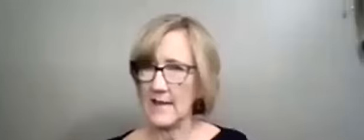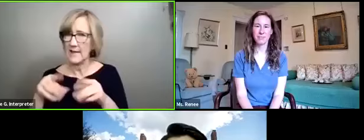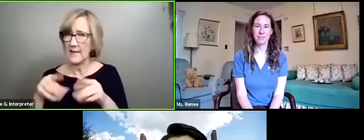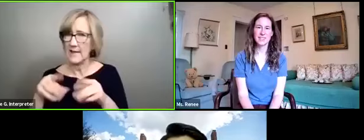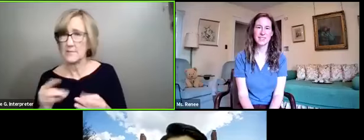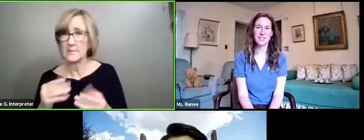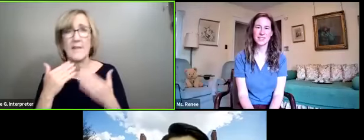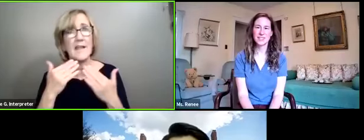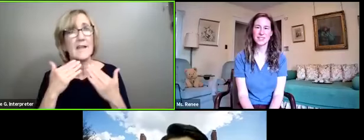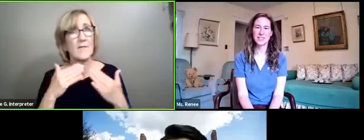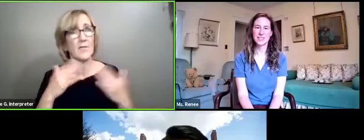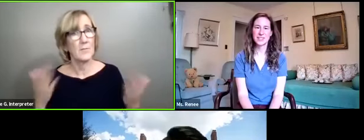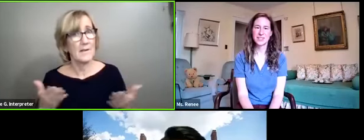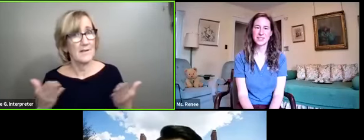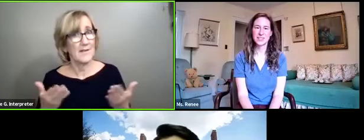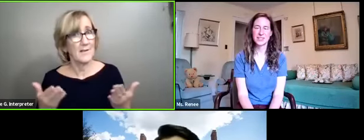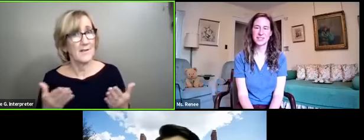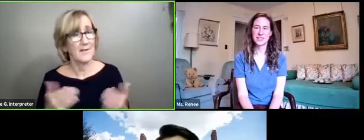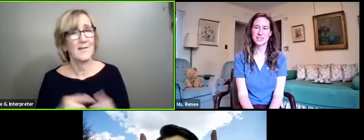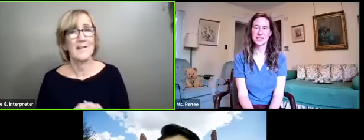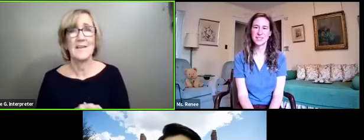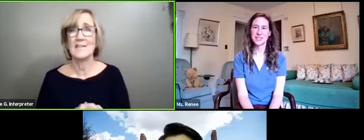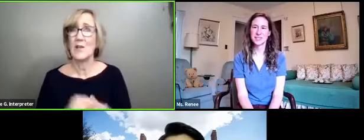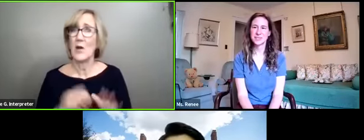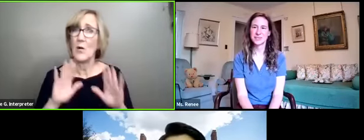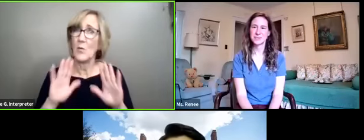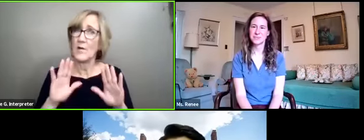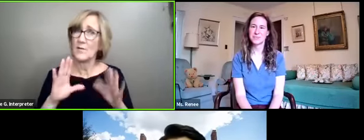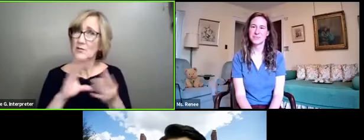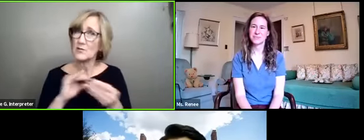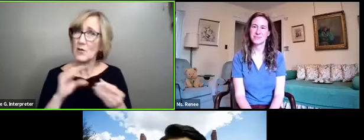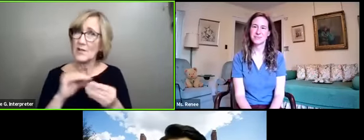for being here. It was, again, a wonderful story